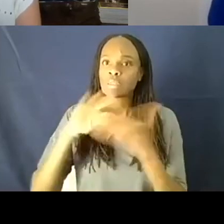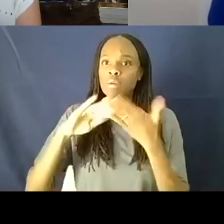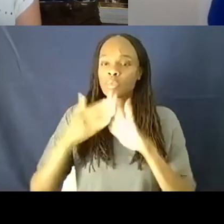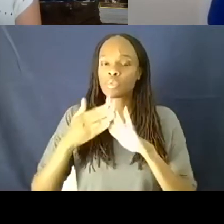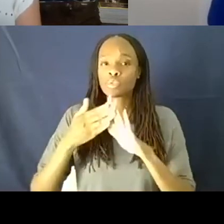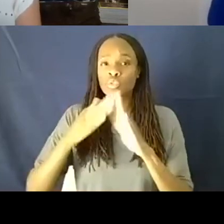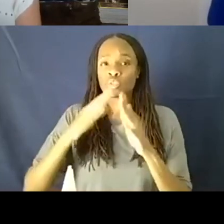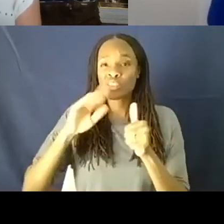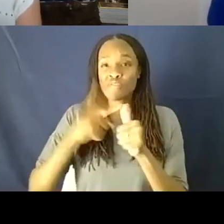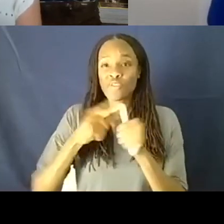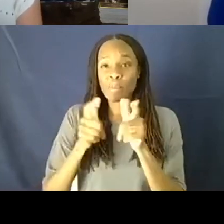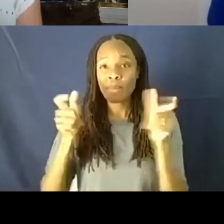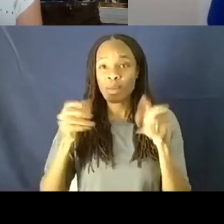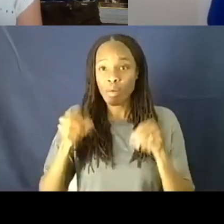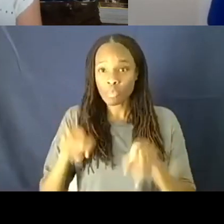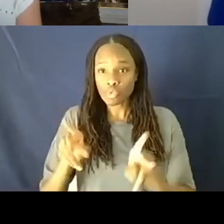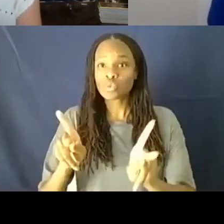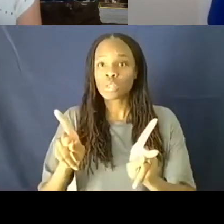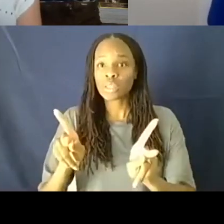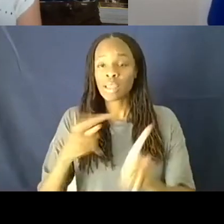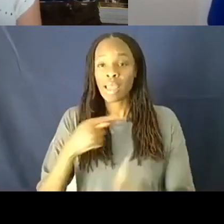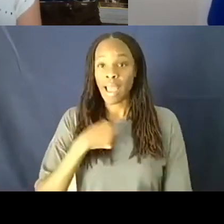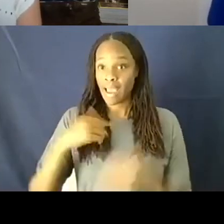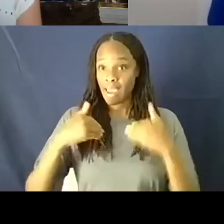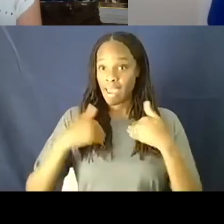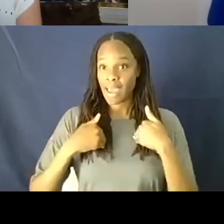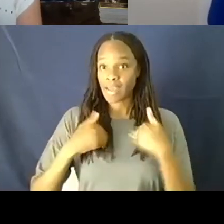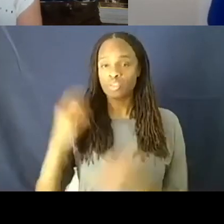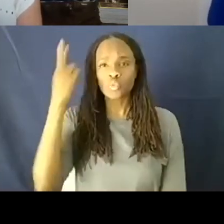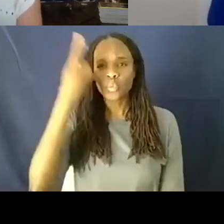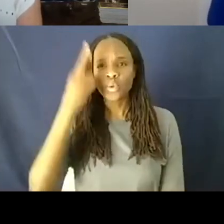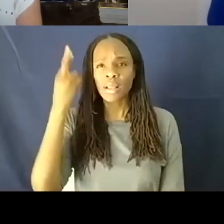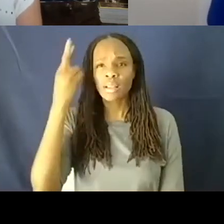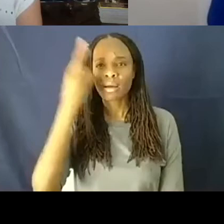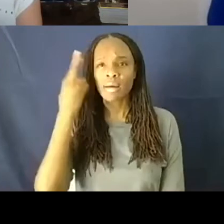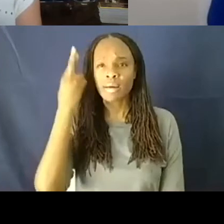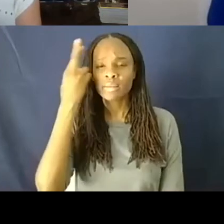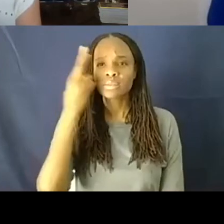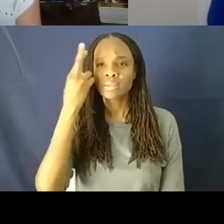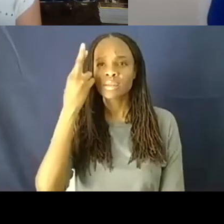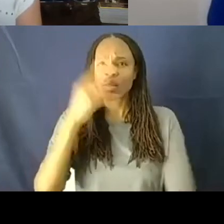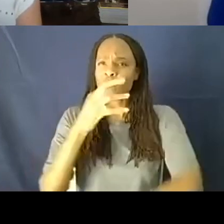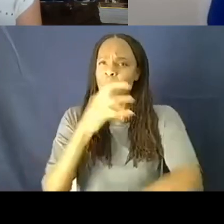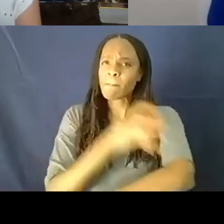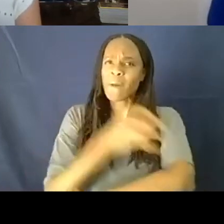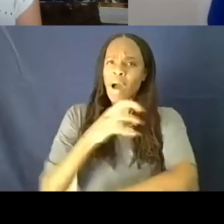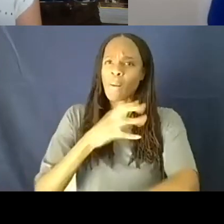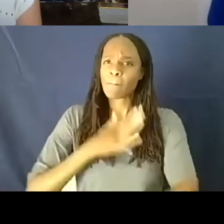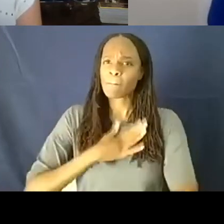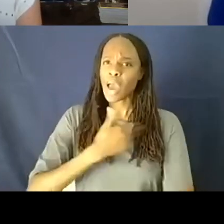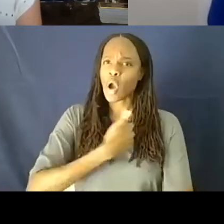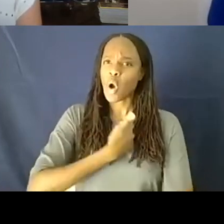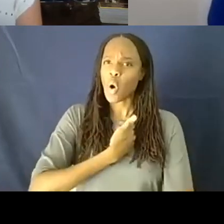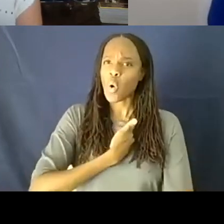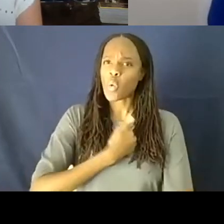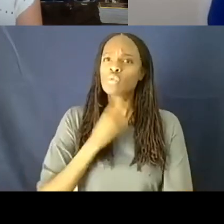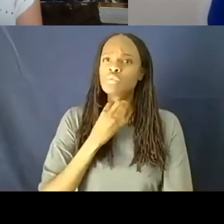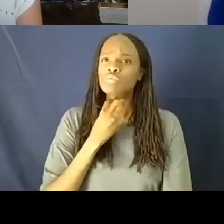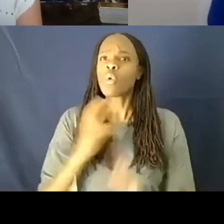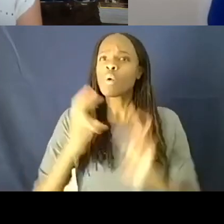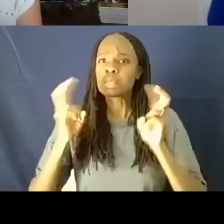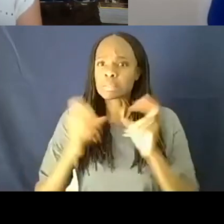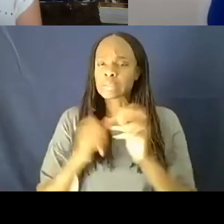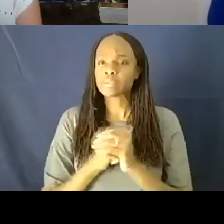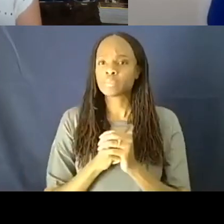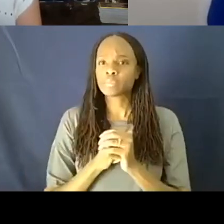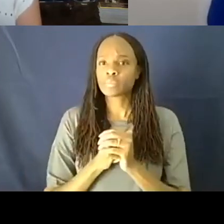big opportunity I had to realize the power of my own voice was when